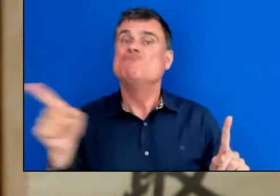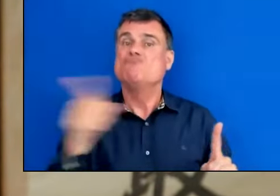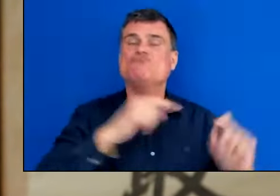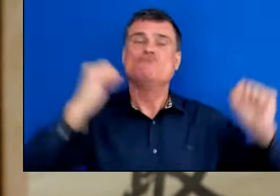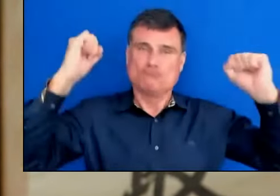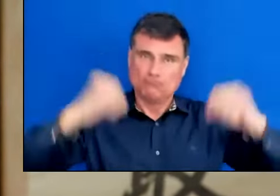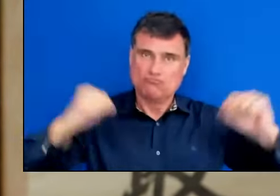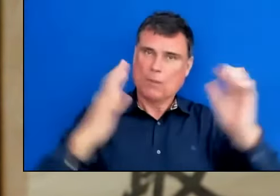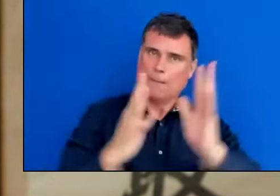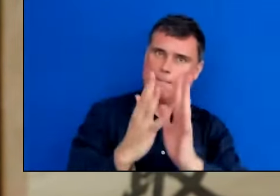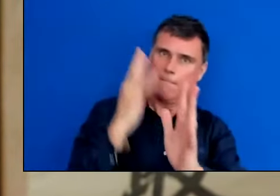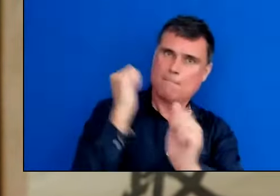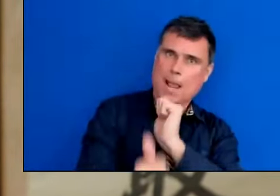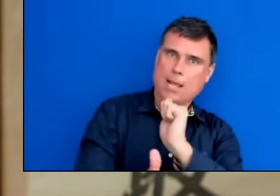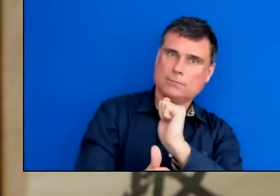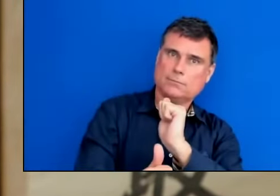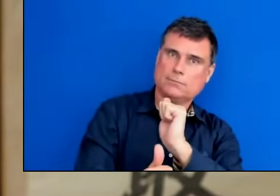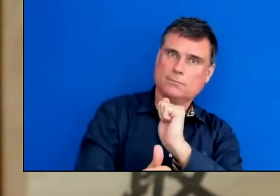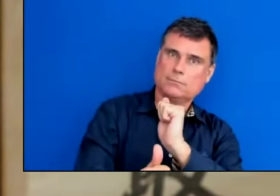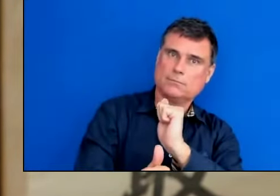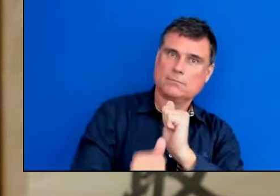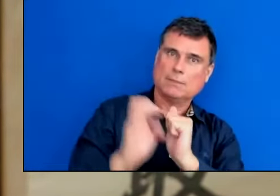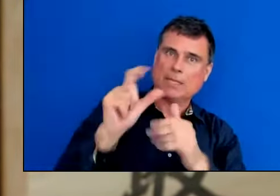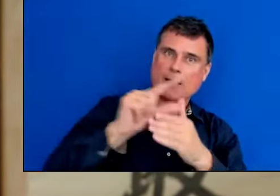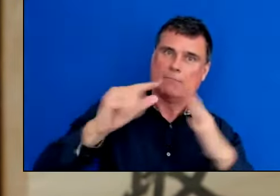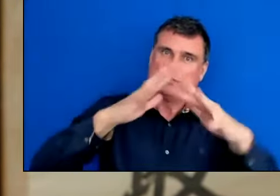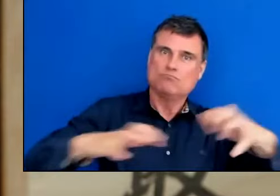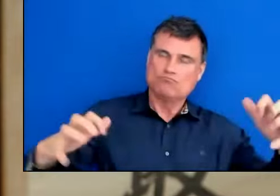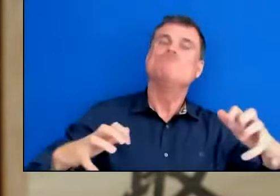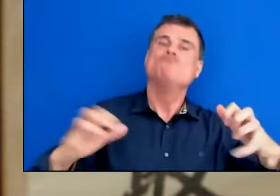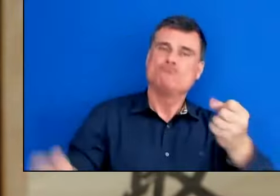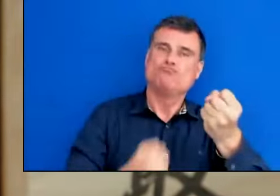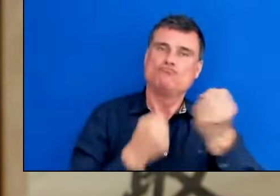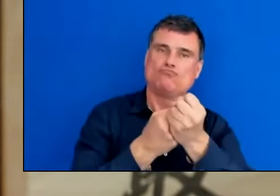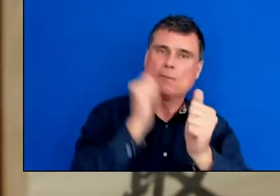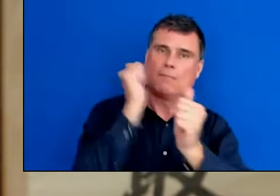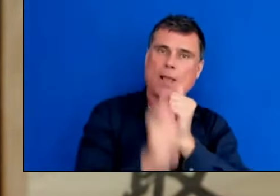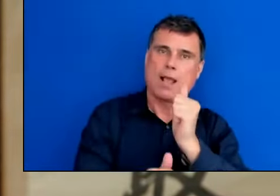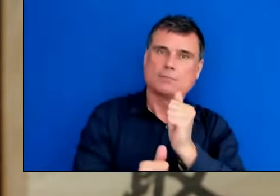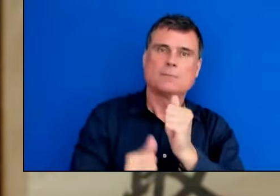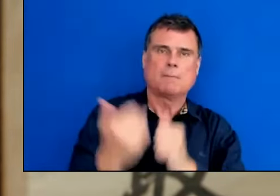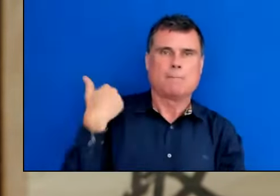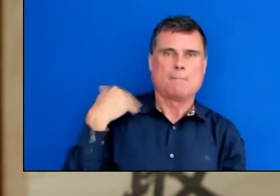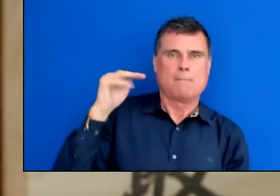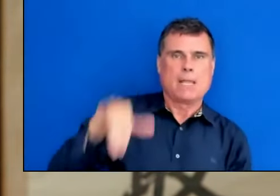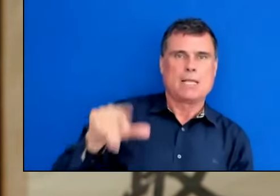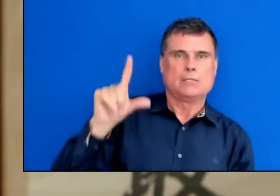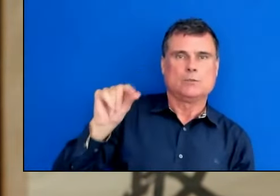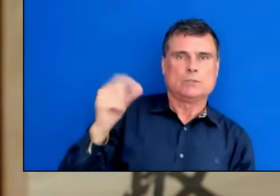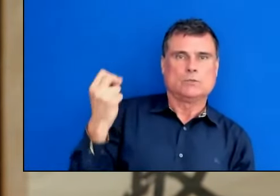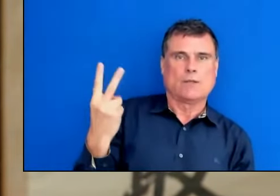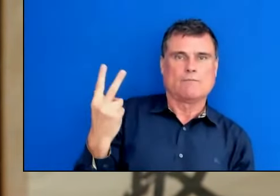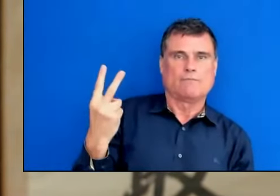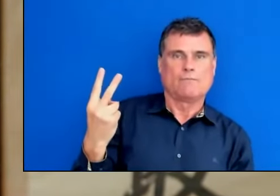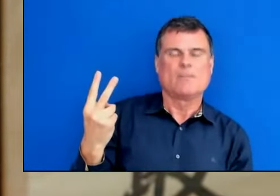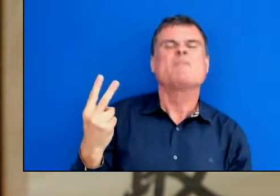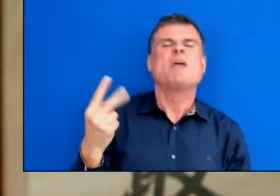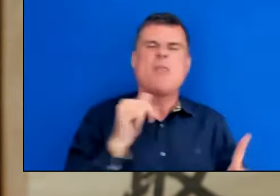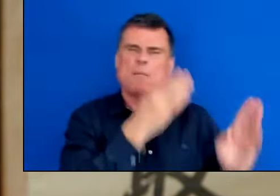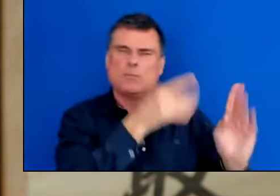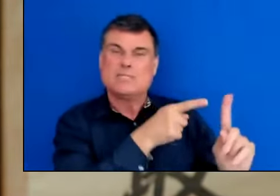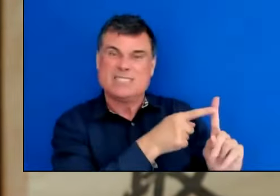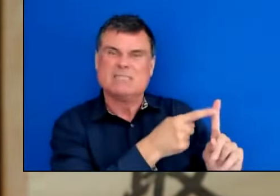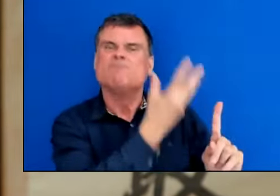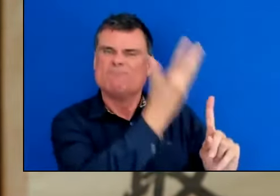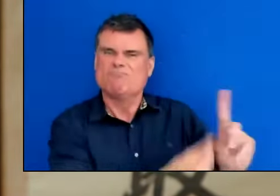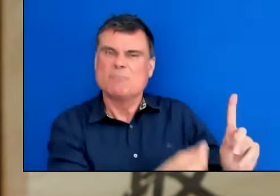House. I would like to also mention the work that Roy Inouye did as well from Kamloops. He unfortunately has passed away. But